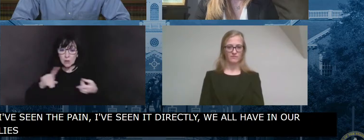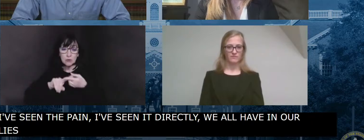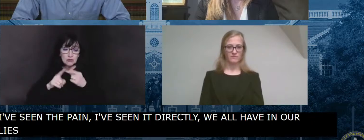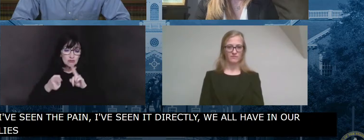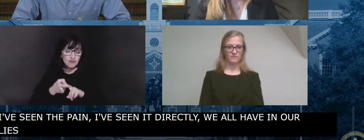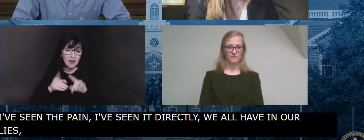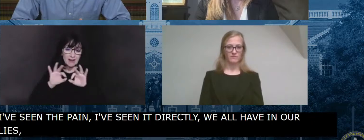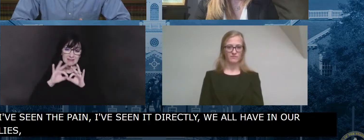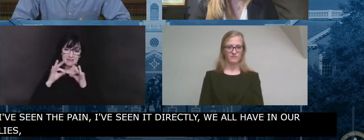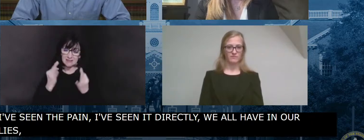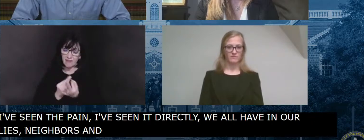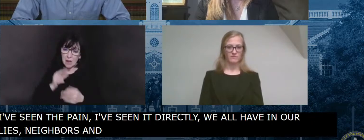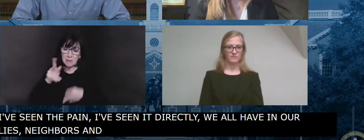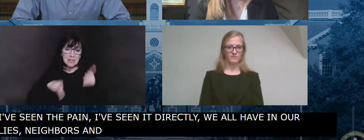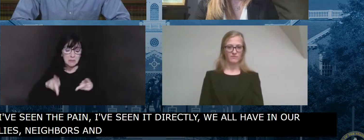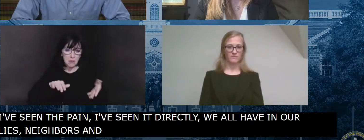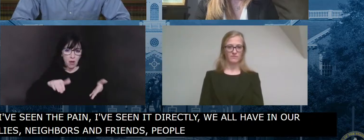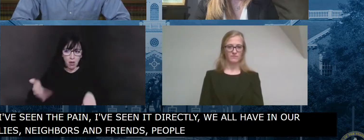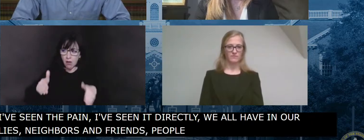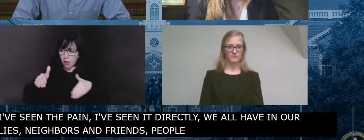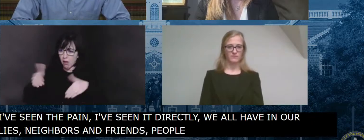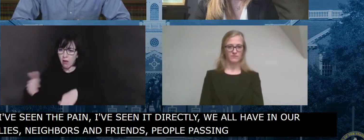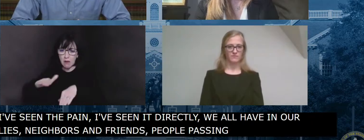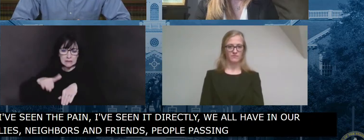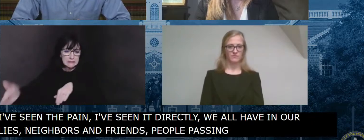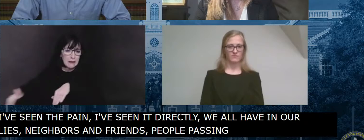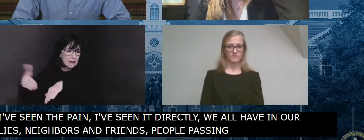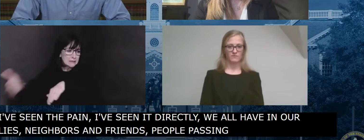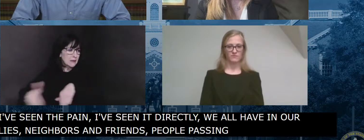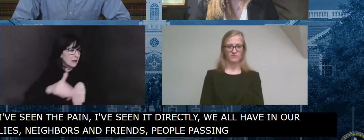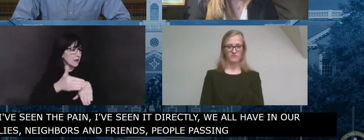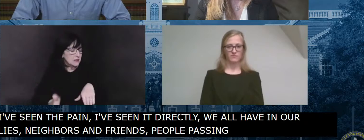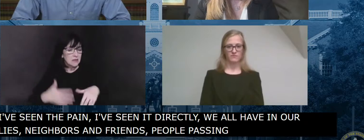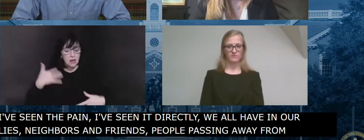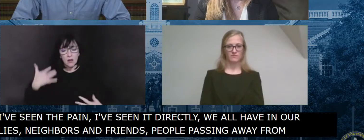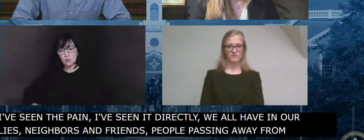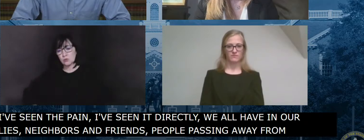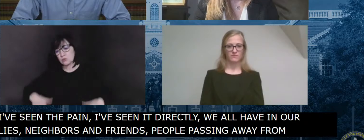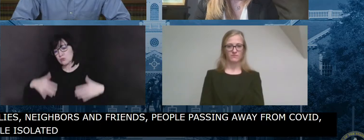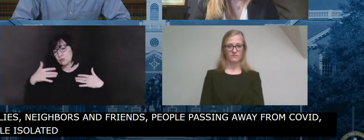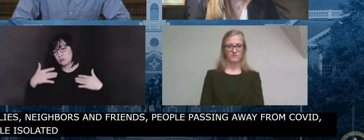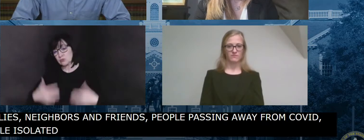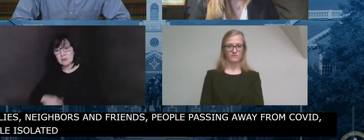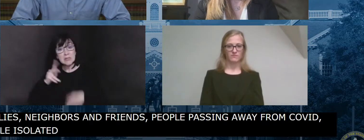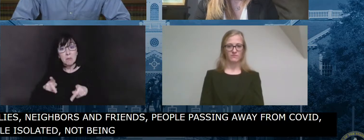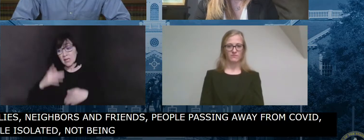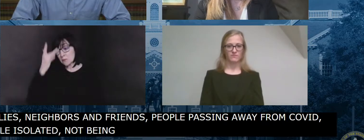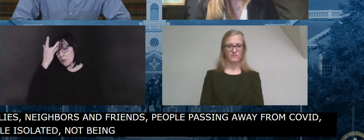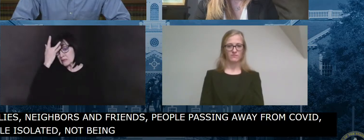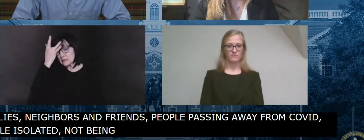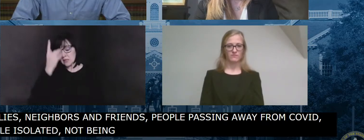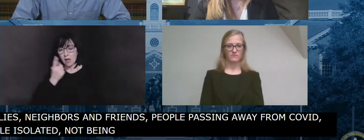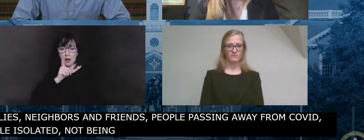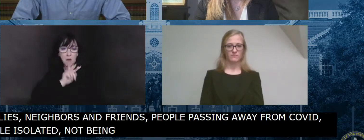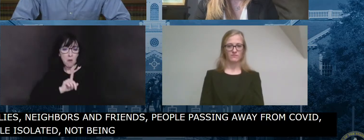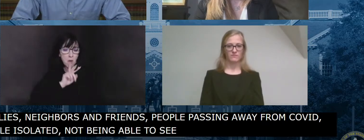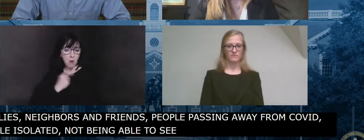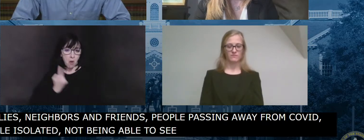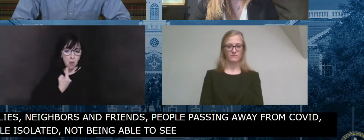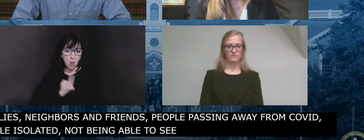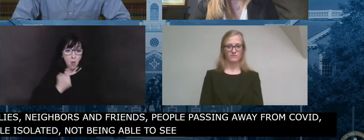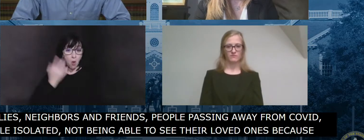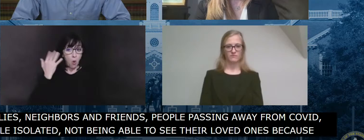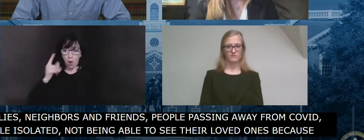COVID-19. People have been isolated. People have not been able to see their loved ones because of the stay-at-home orders